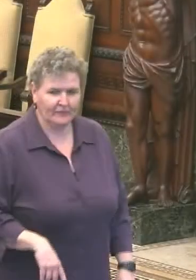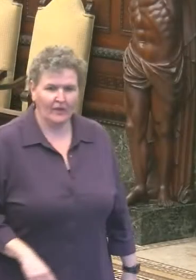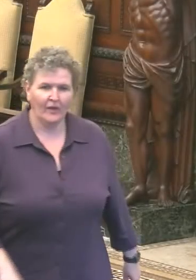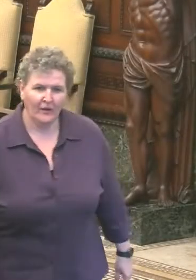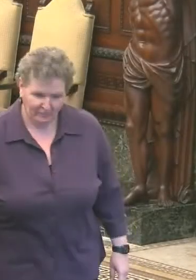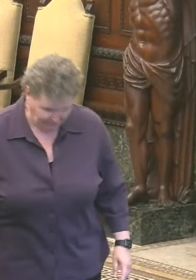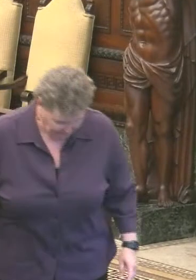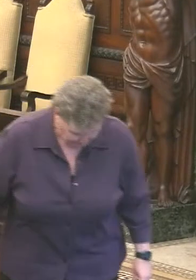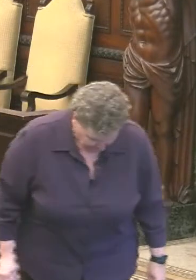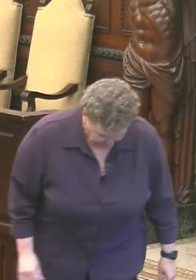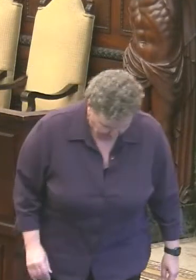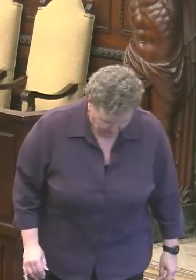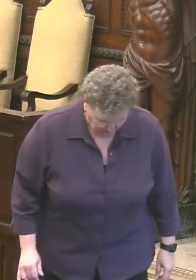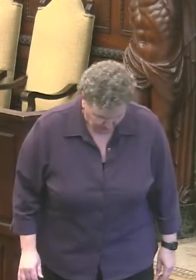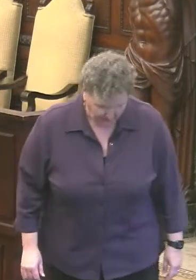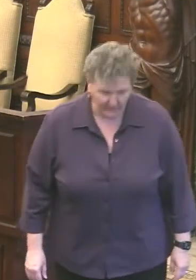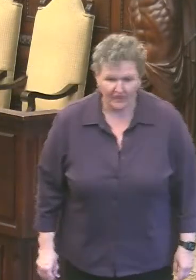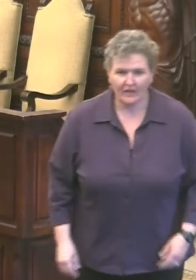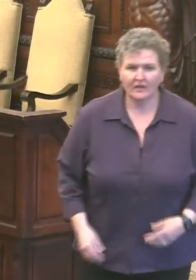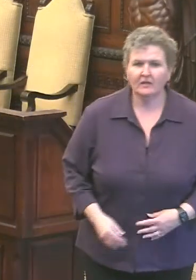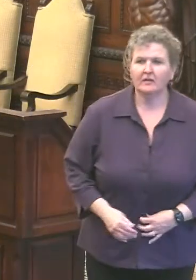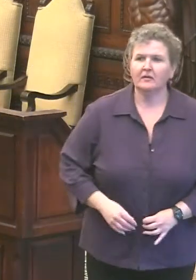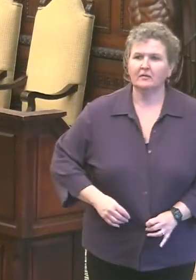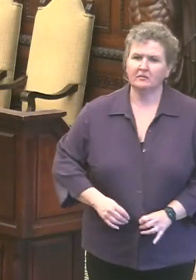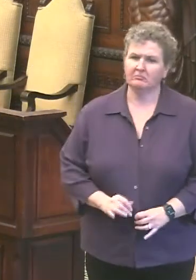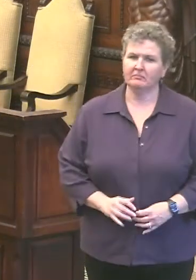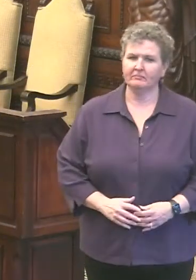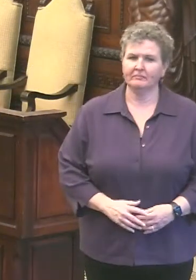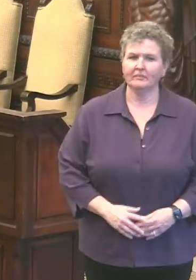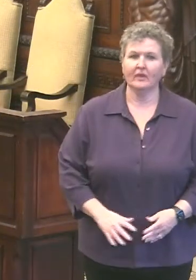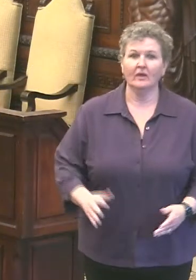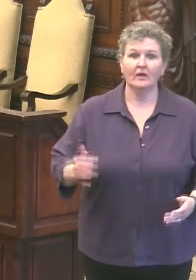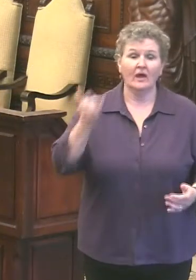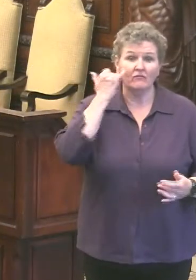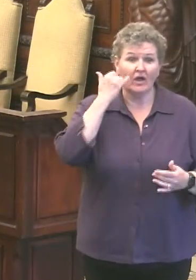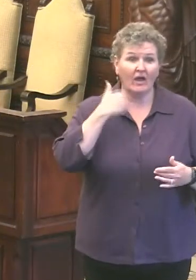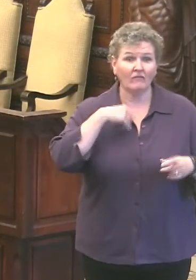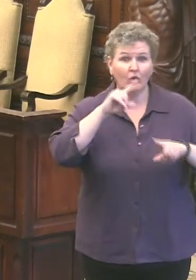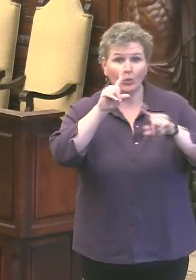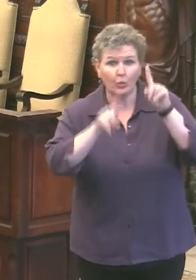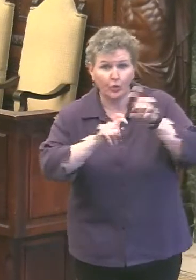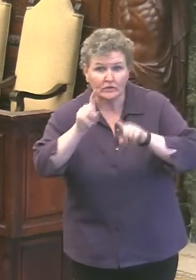superintendent, Dr. William Hite, is staying on in case you have questions